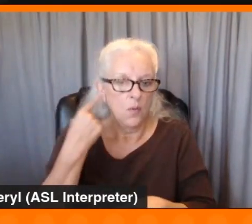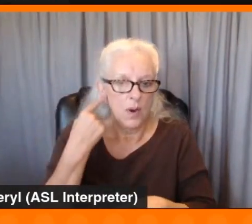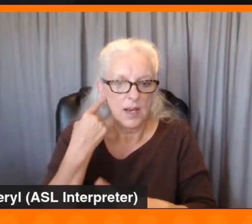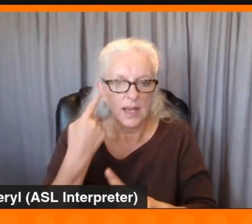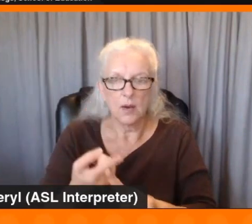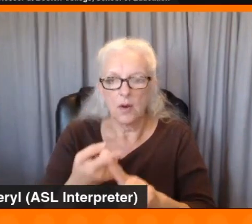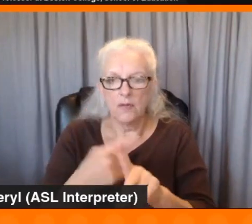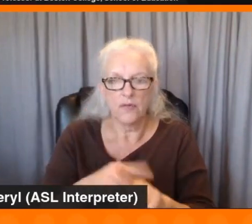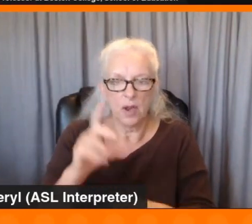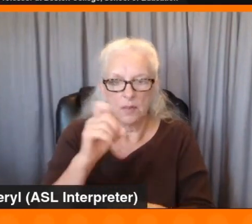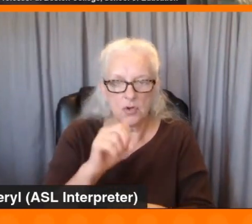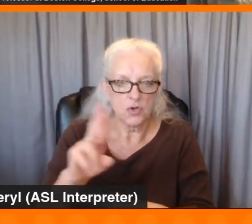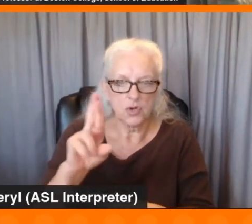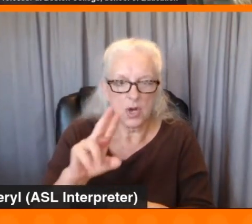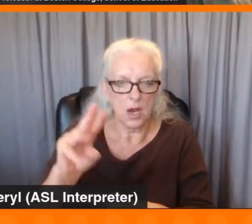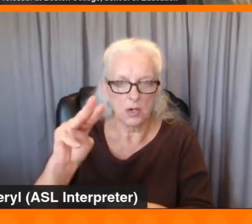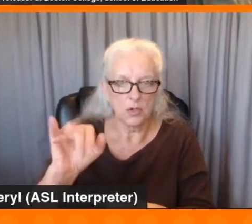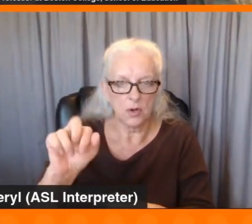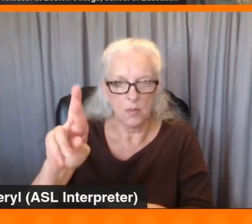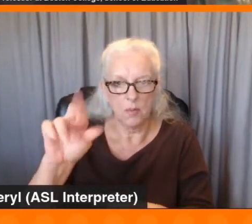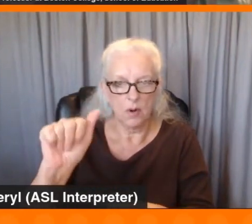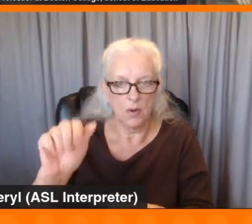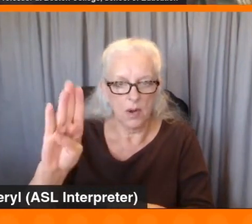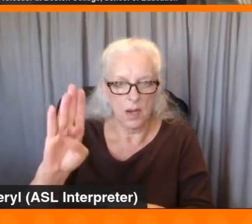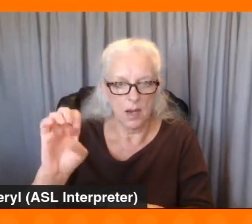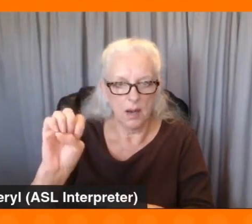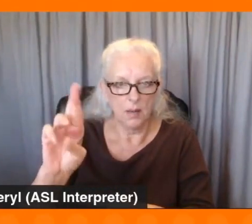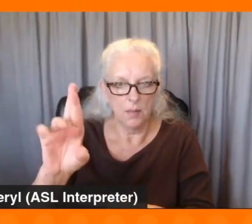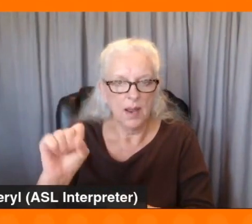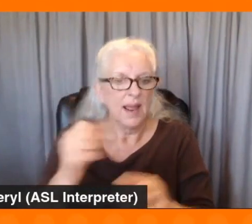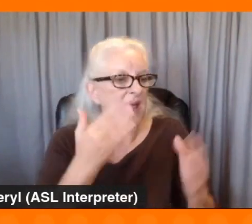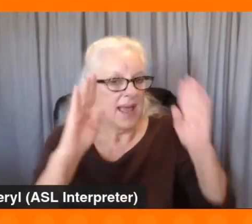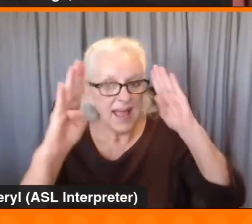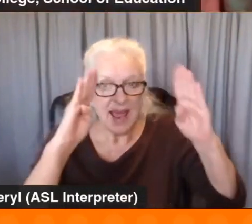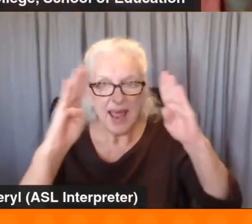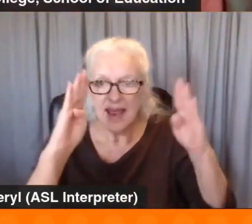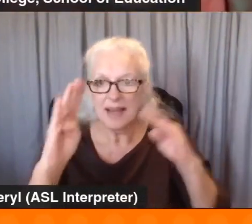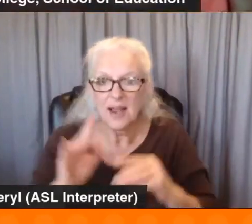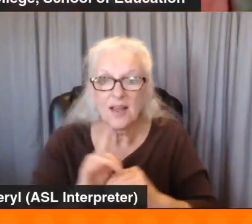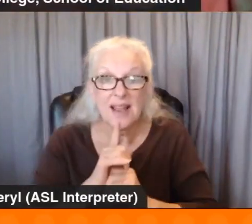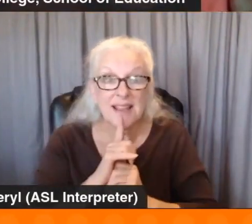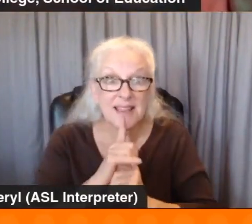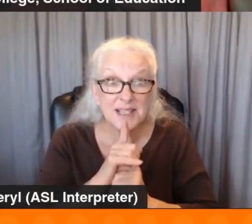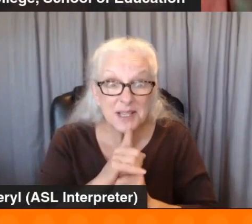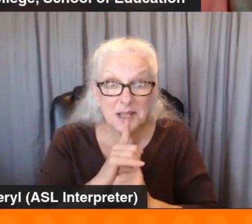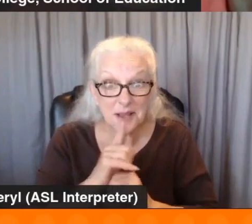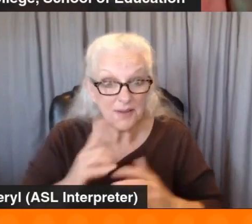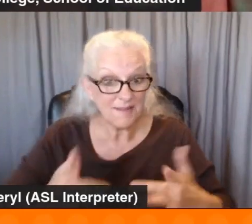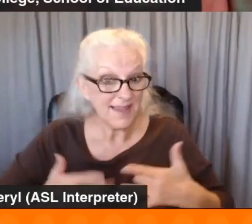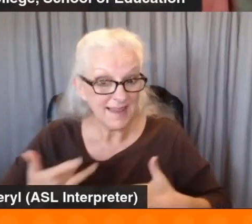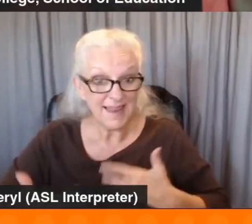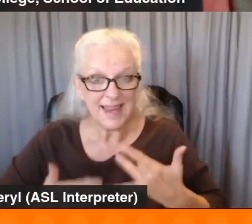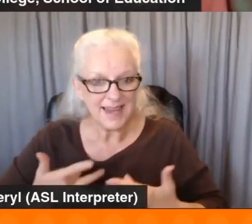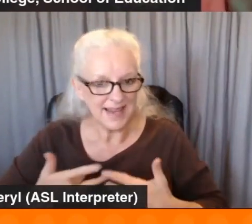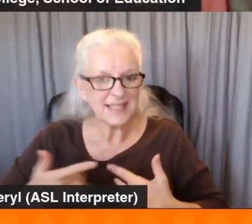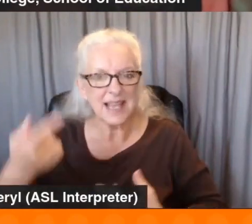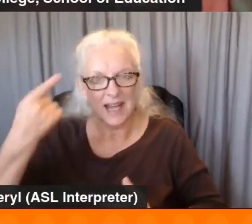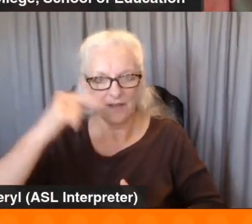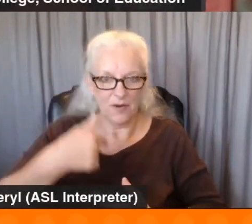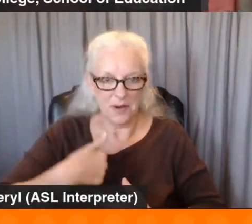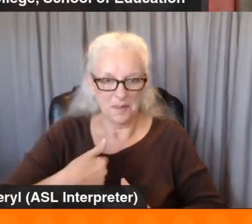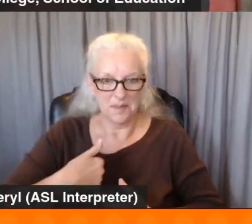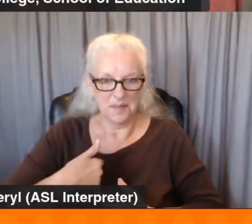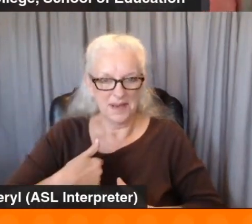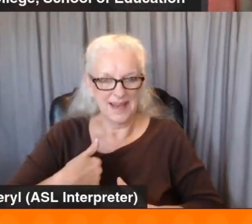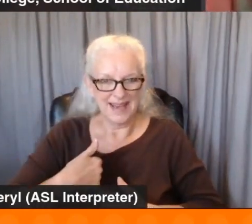Bears. Hi, everyone. Thank you, Sarah. This is very, very exciting to be again here